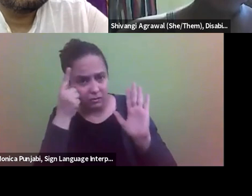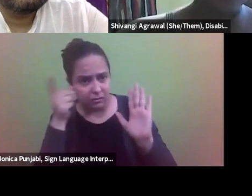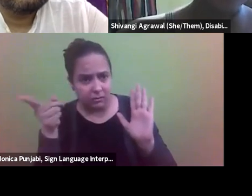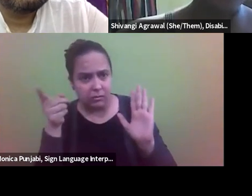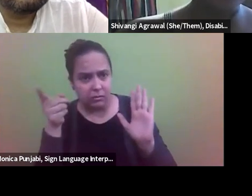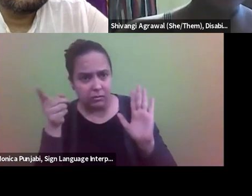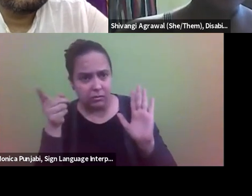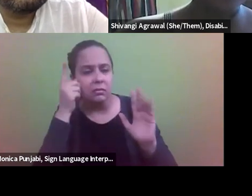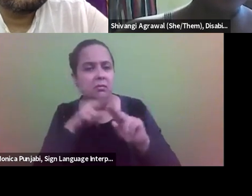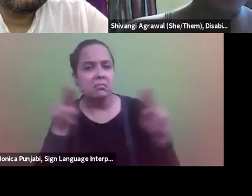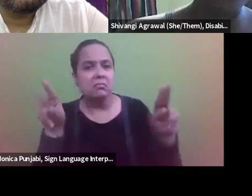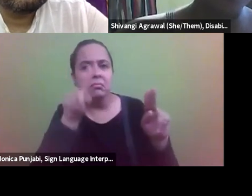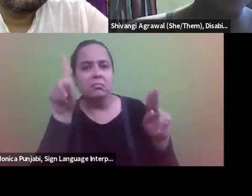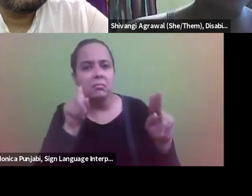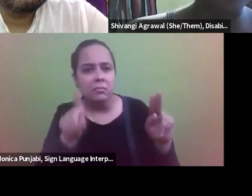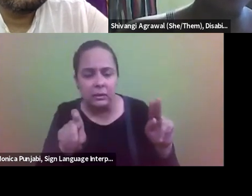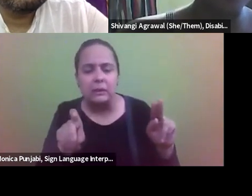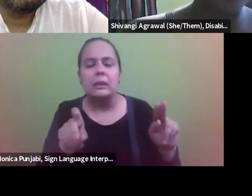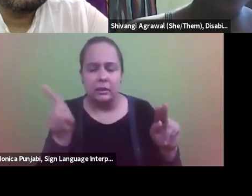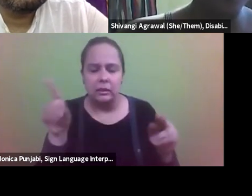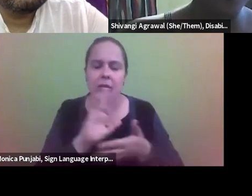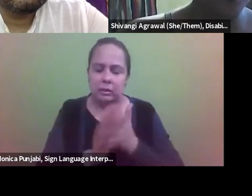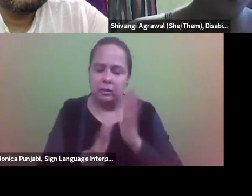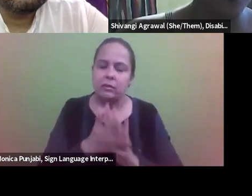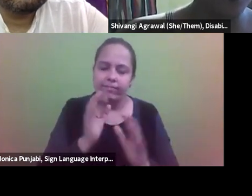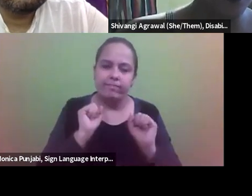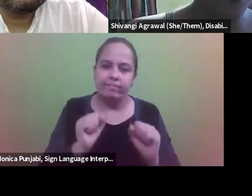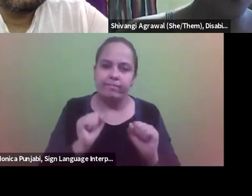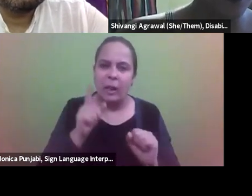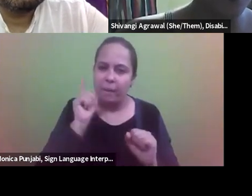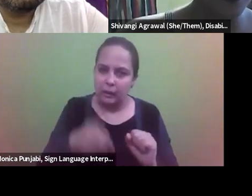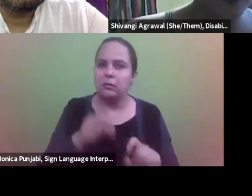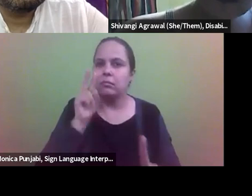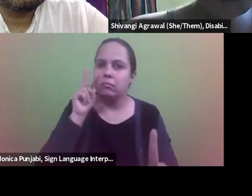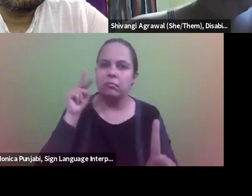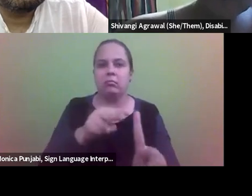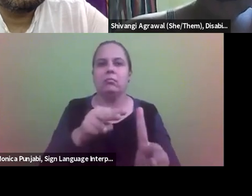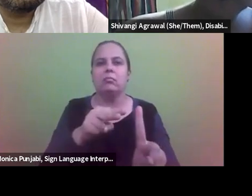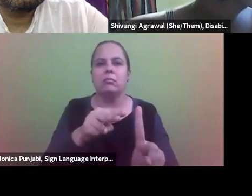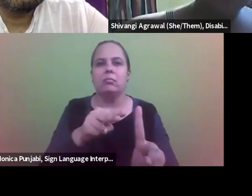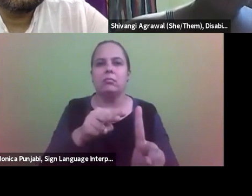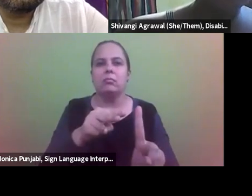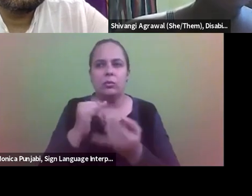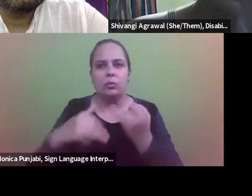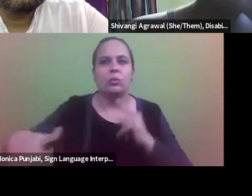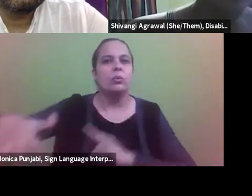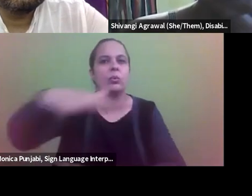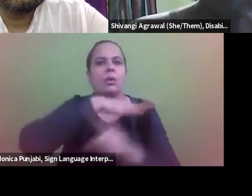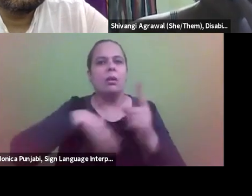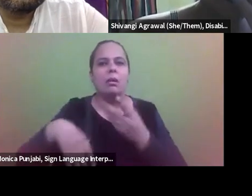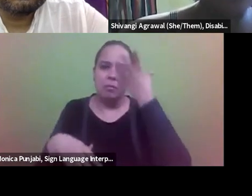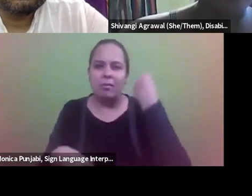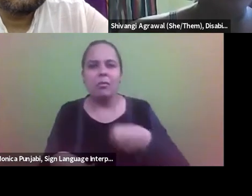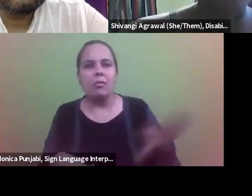within the able-bodied world. So it's a challenge that hasn't been addressed from the societal level, and that might be an interesting way forward,